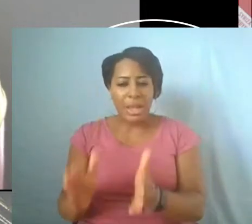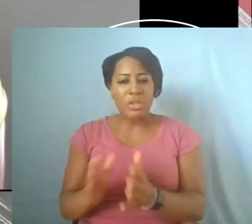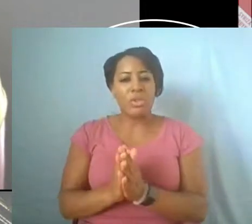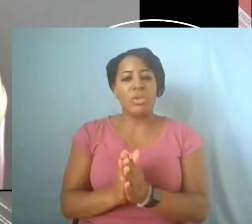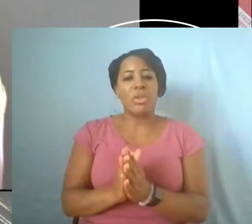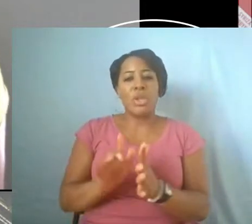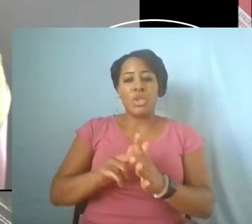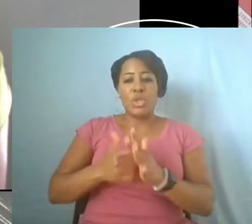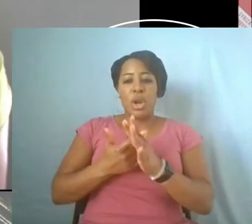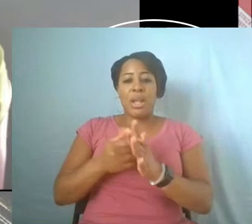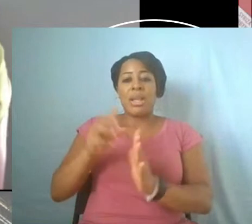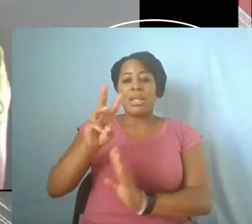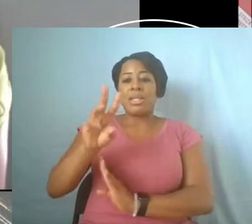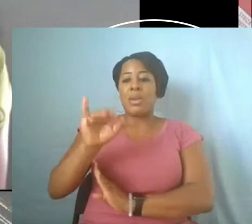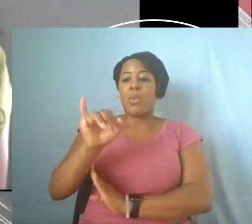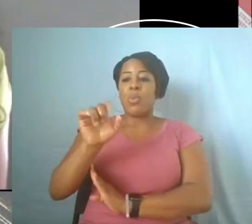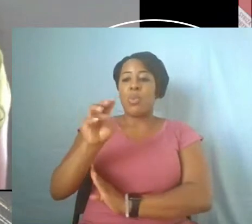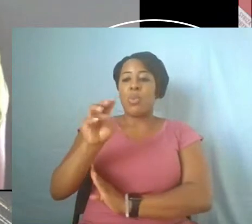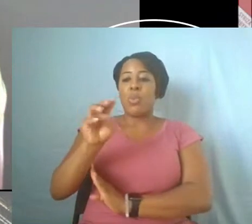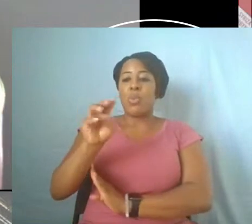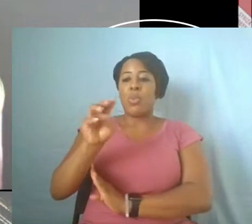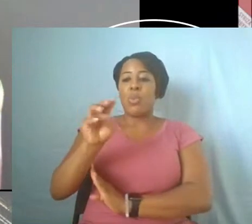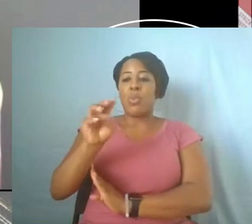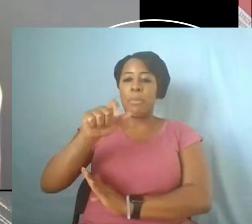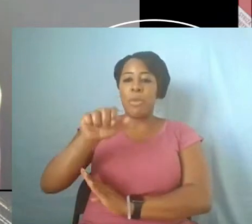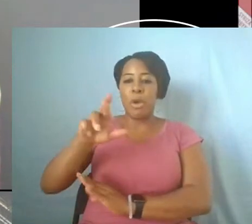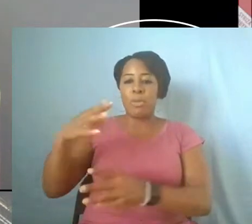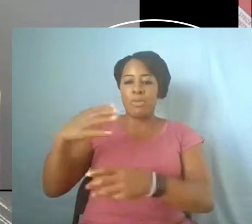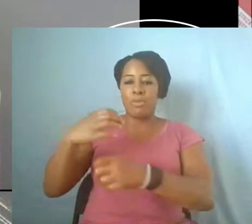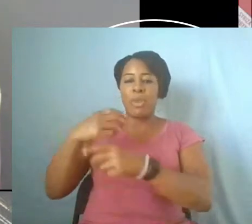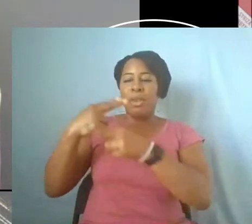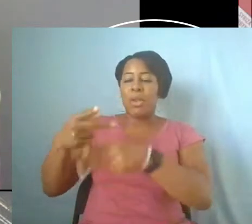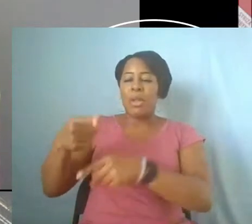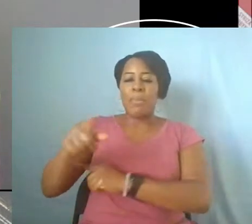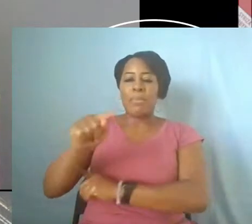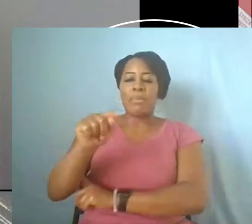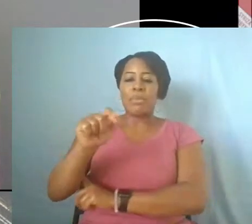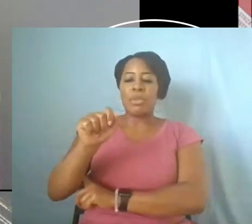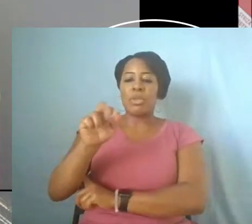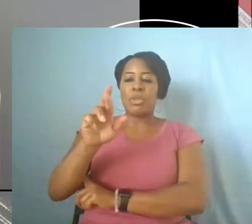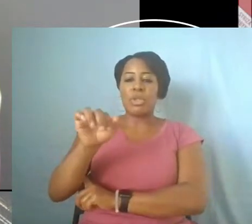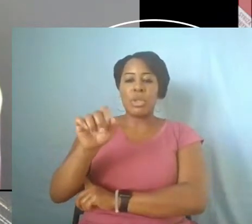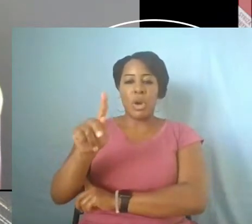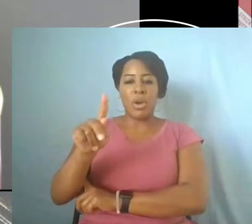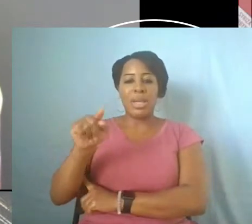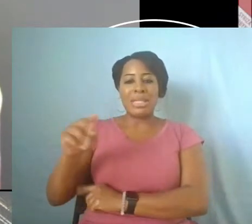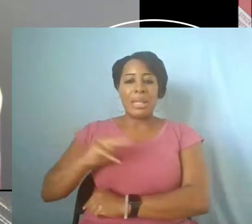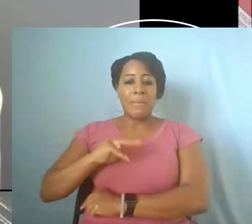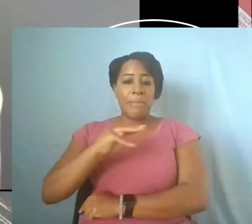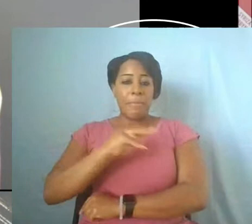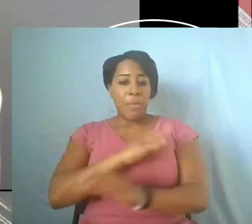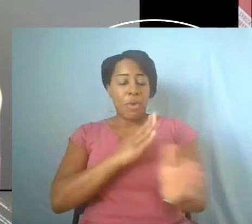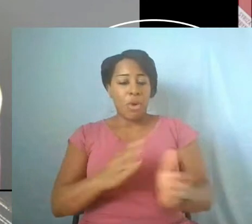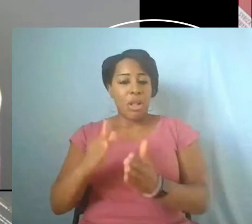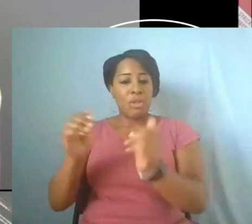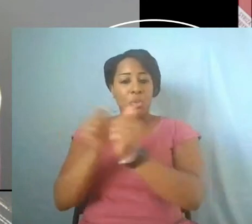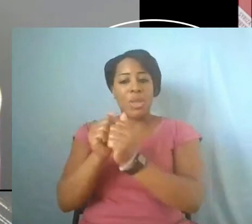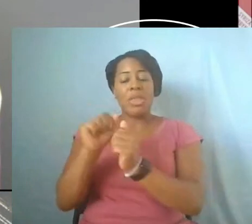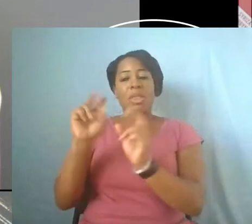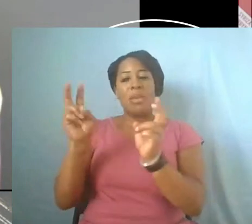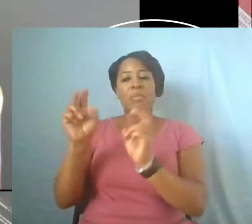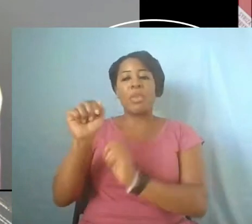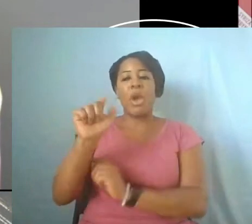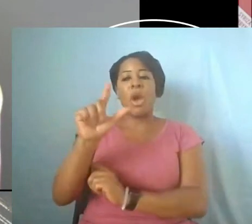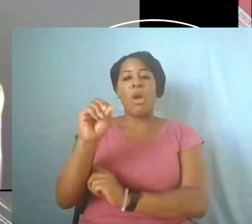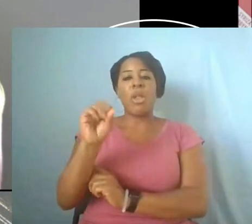is Mr. William Palmer, who's also known as Tariq, and he's a member and organizer with All of Us or None. He recently came home after